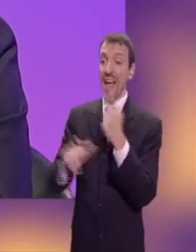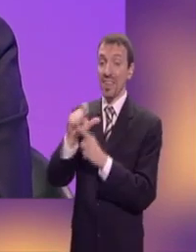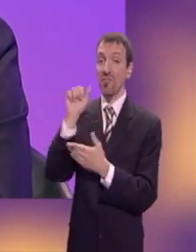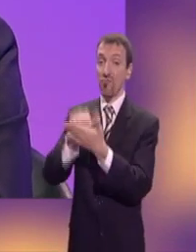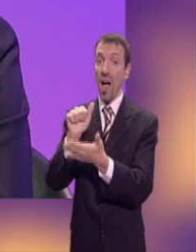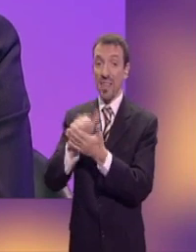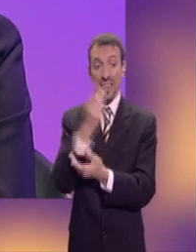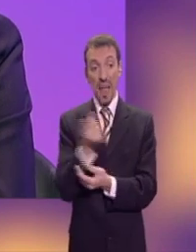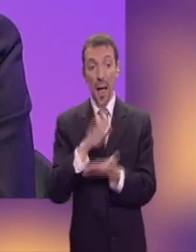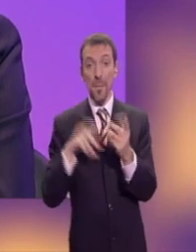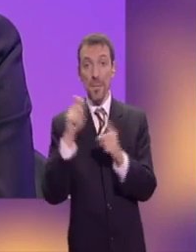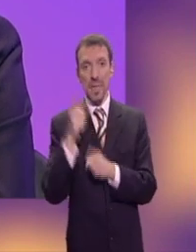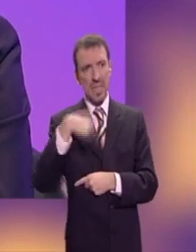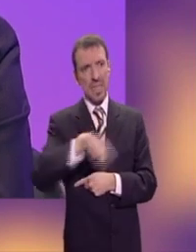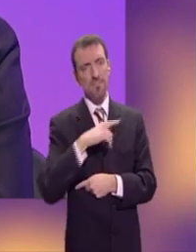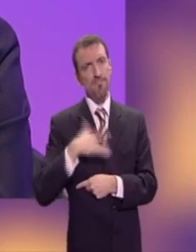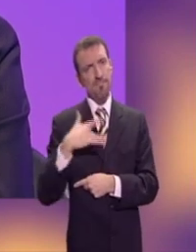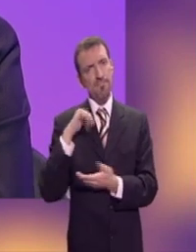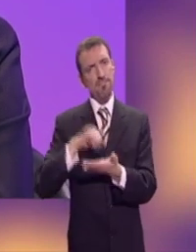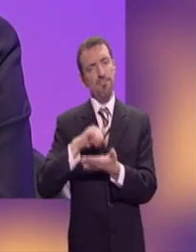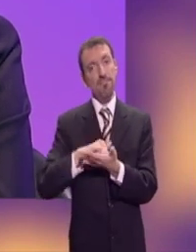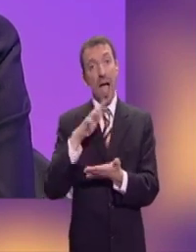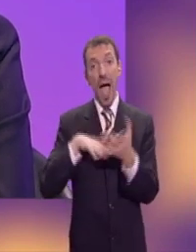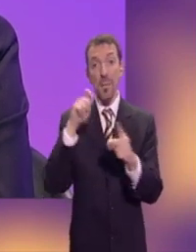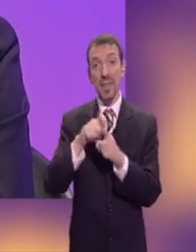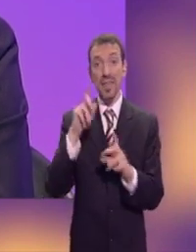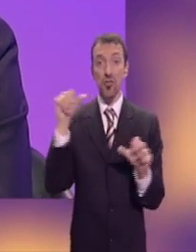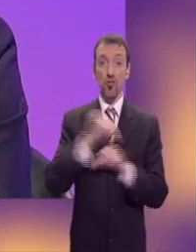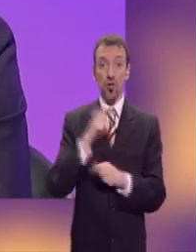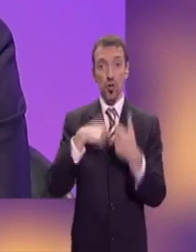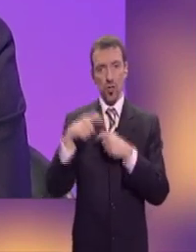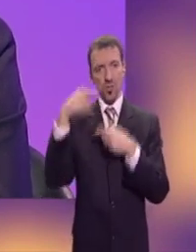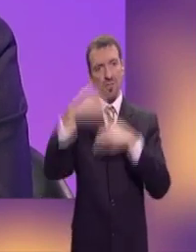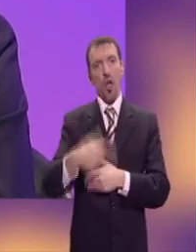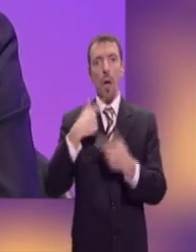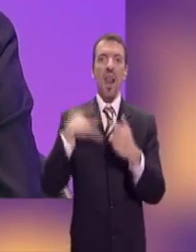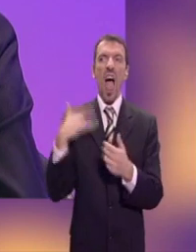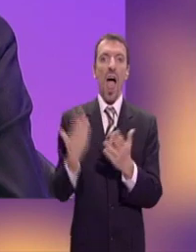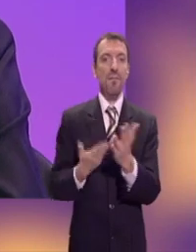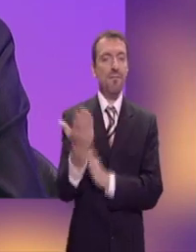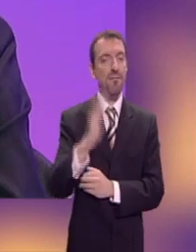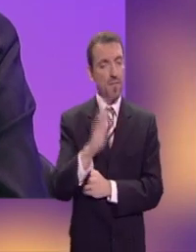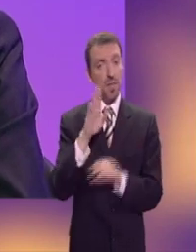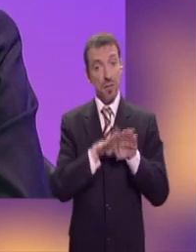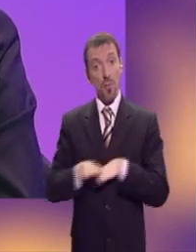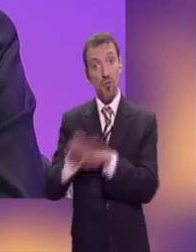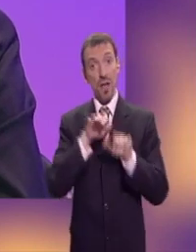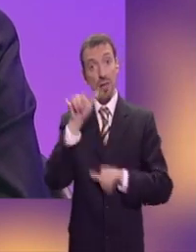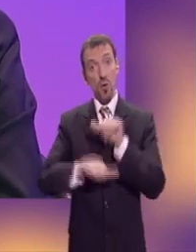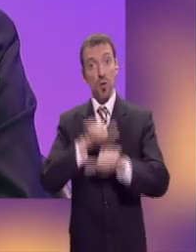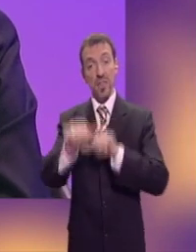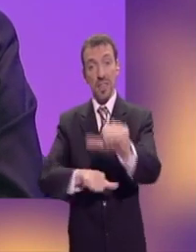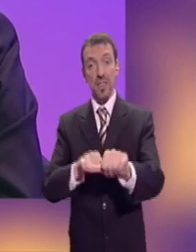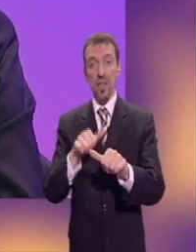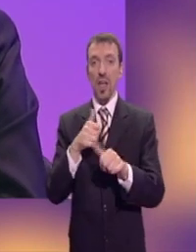of MPs, which in a sense is right, I don't think an MP should have tenure for life, but it wasn't regarded as a democratic process. It was regarded as a